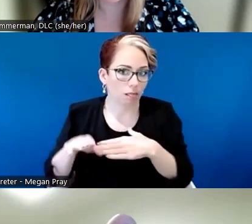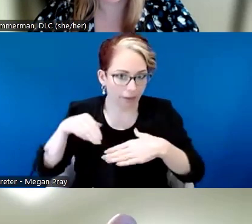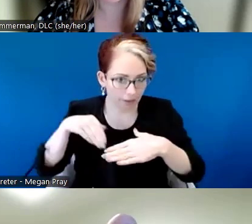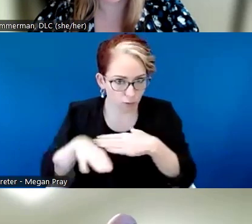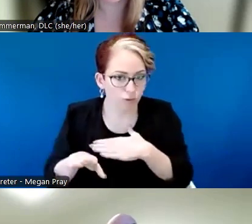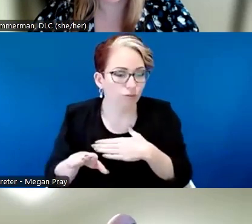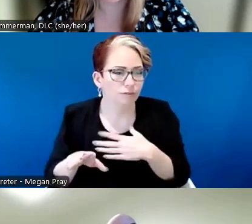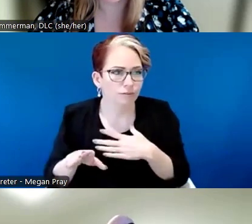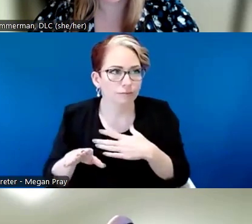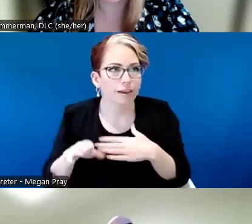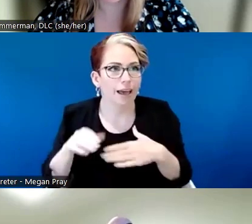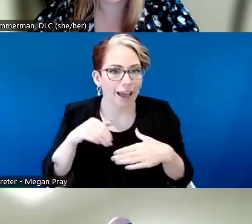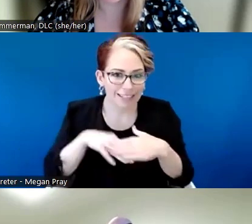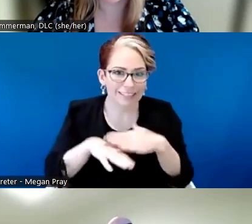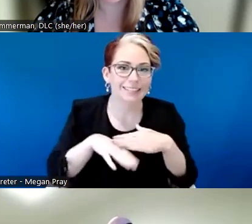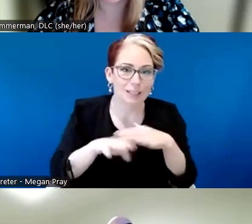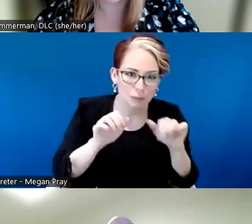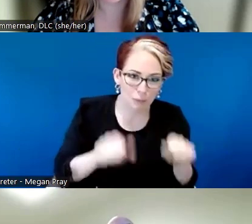not.